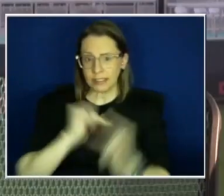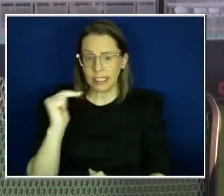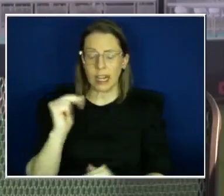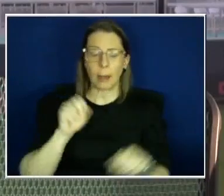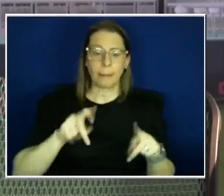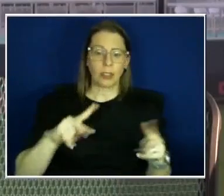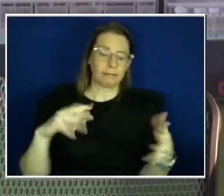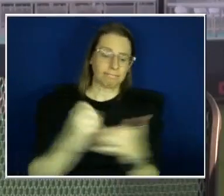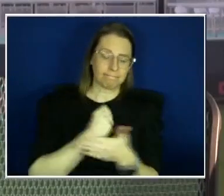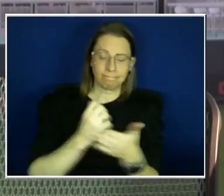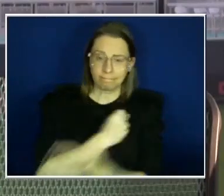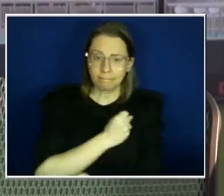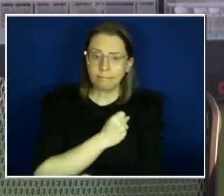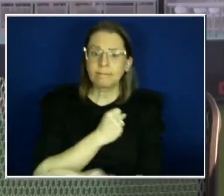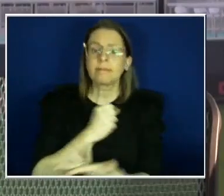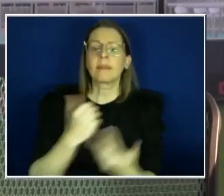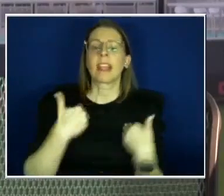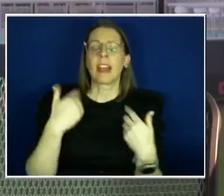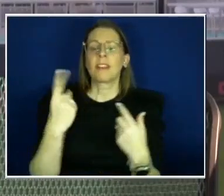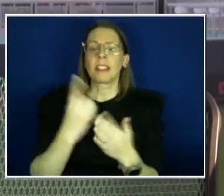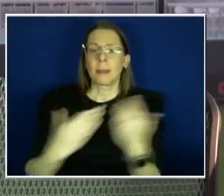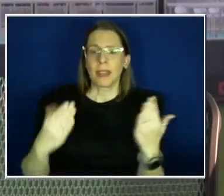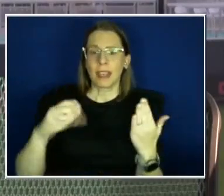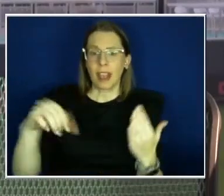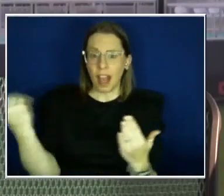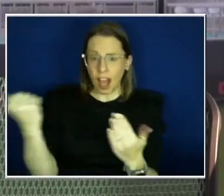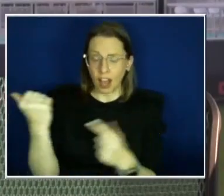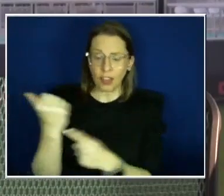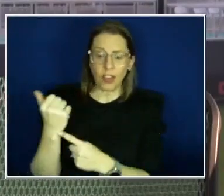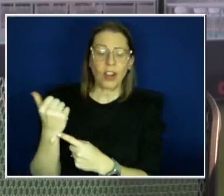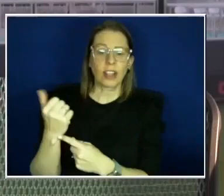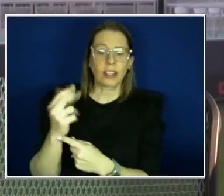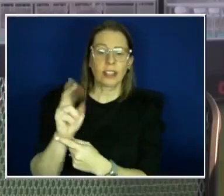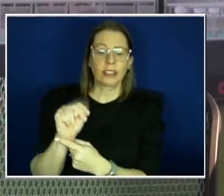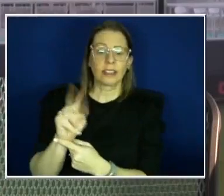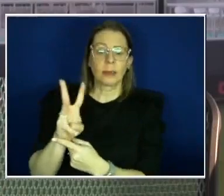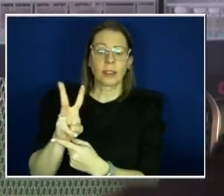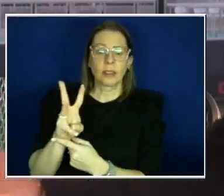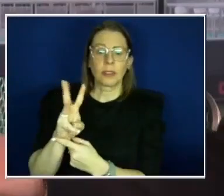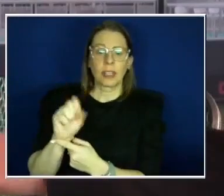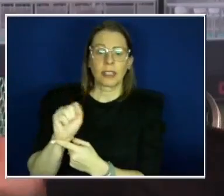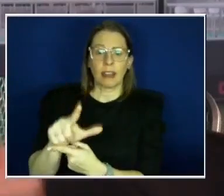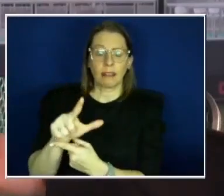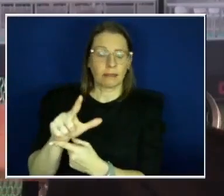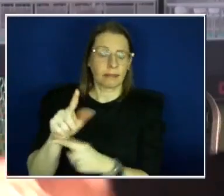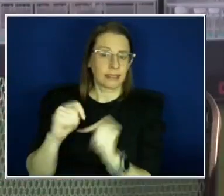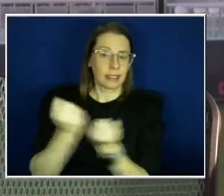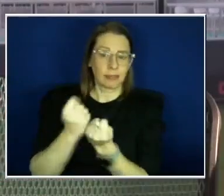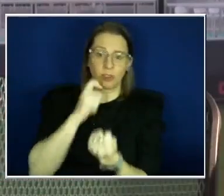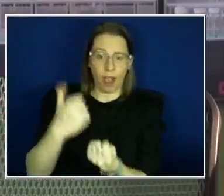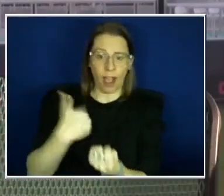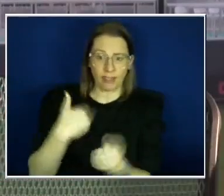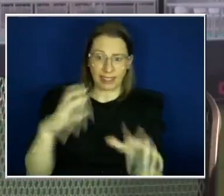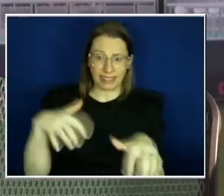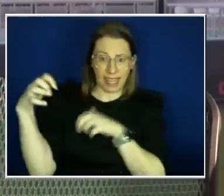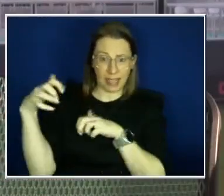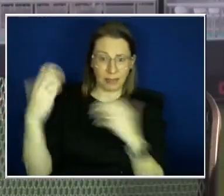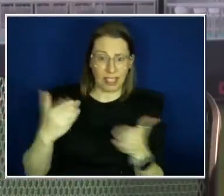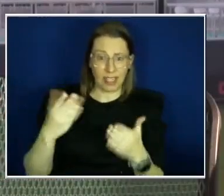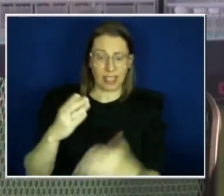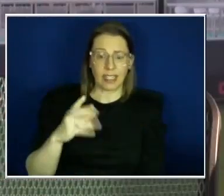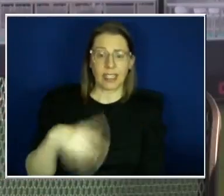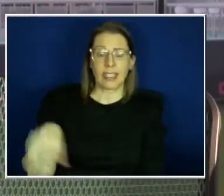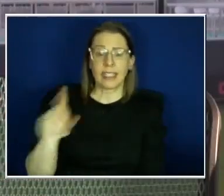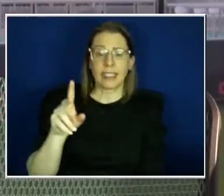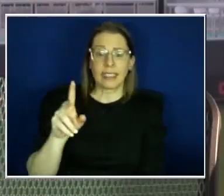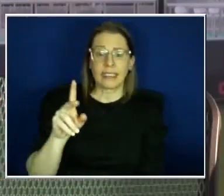to have something that other NWSL teams do not have, and also having a stadium like this. We're out here at CPKC Stadium this